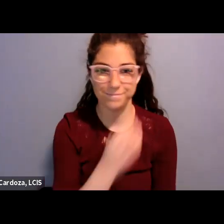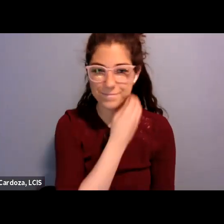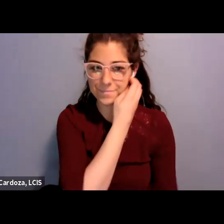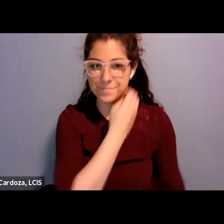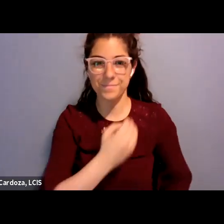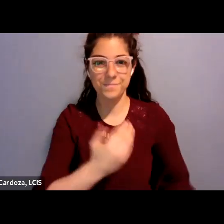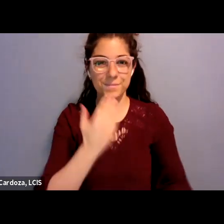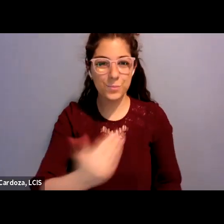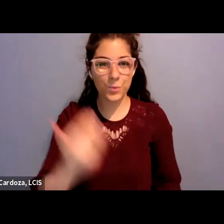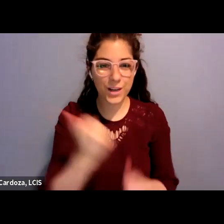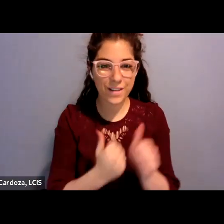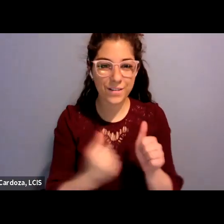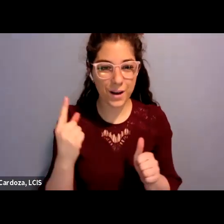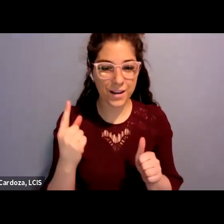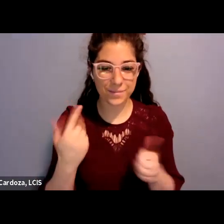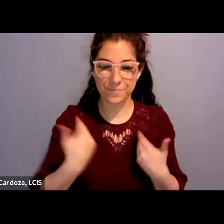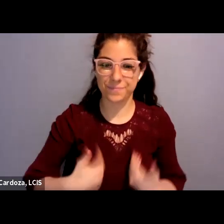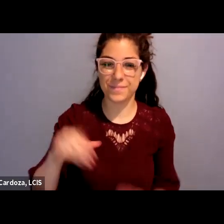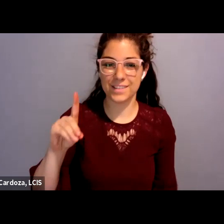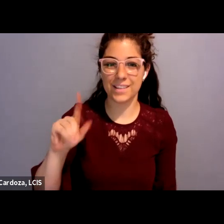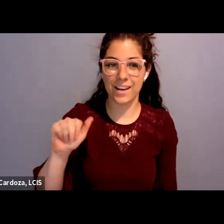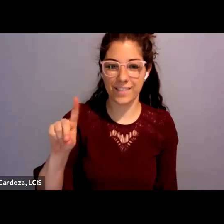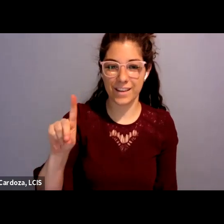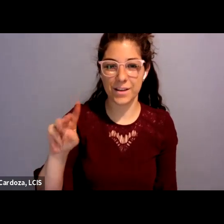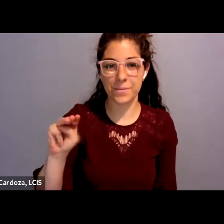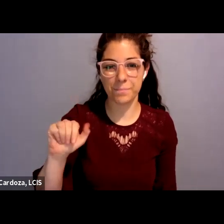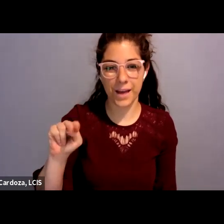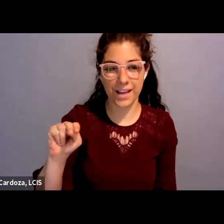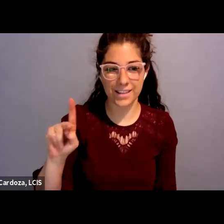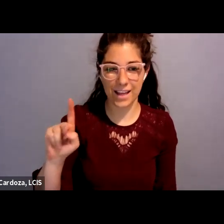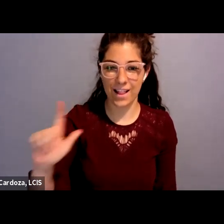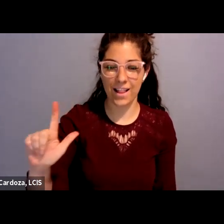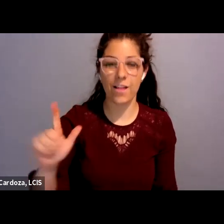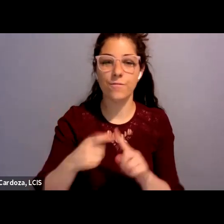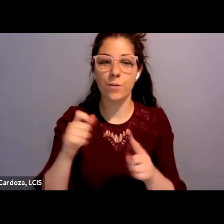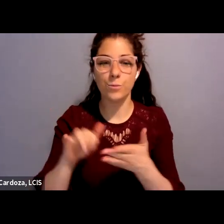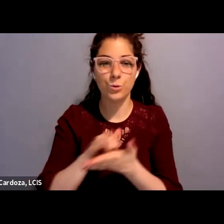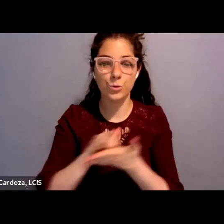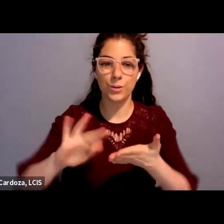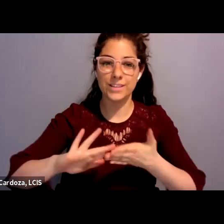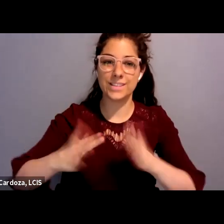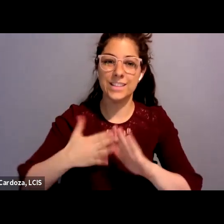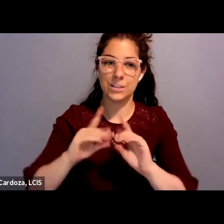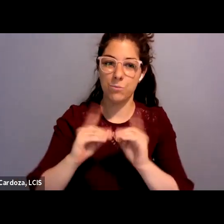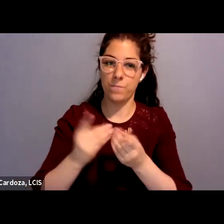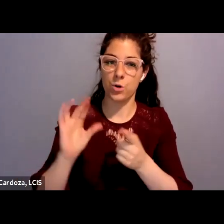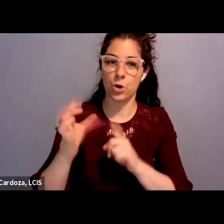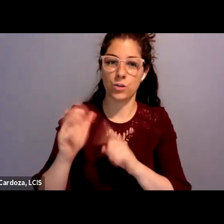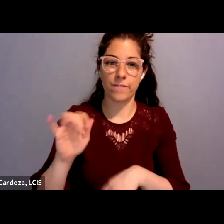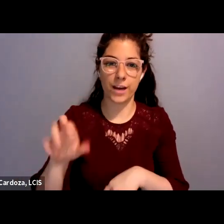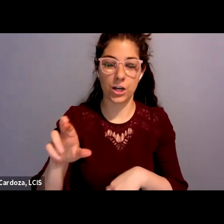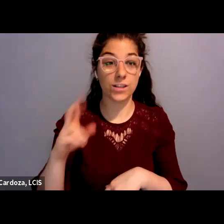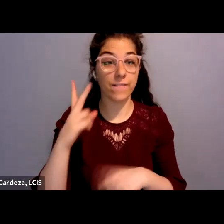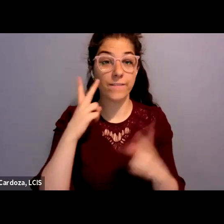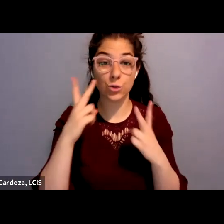Good morning. I'm David Mandel from the New York City Department of Cultural Affairs. My visual description is I'm